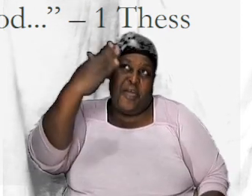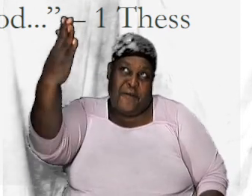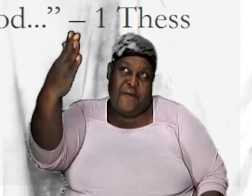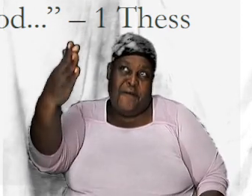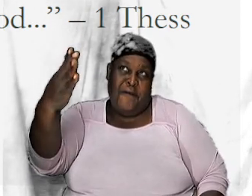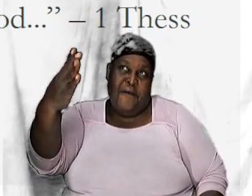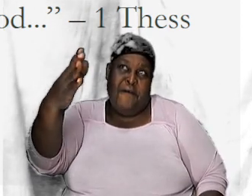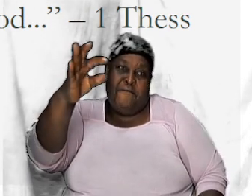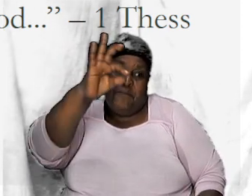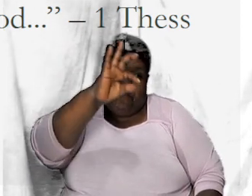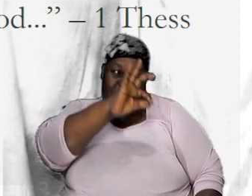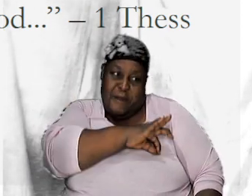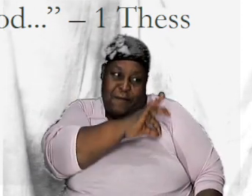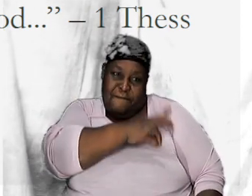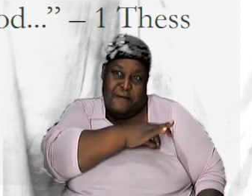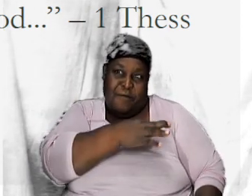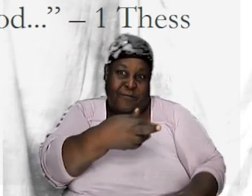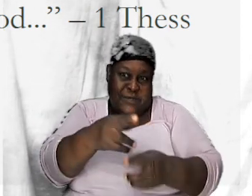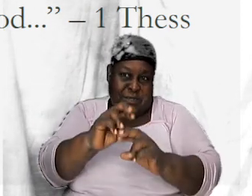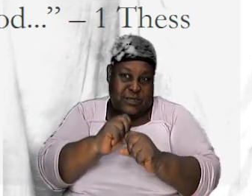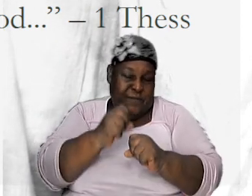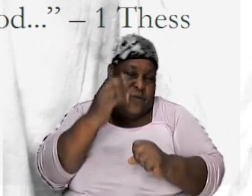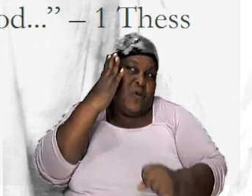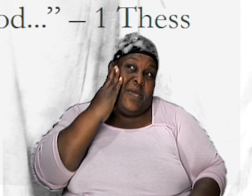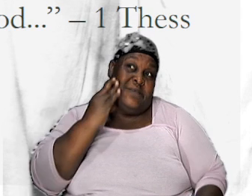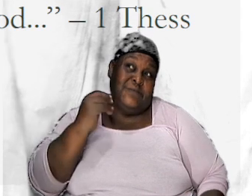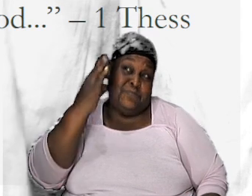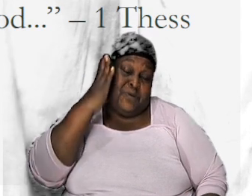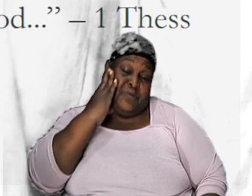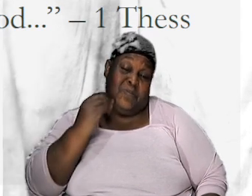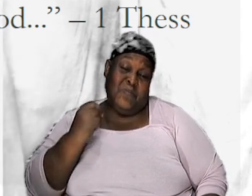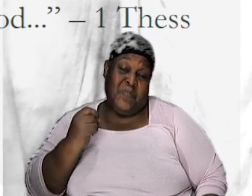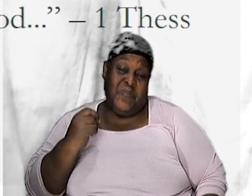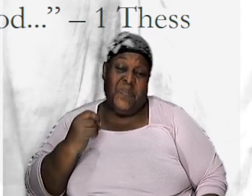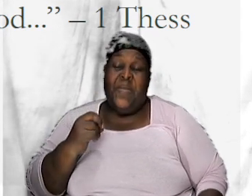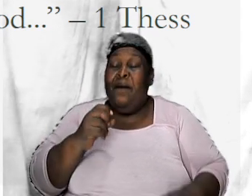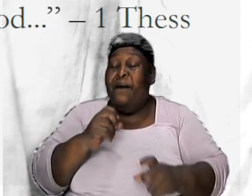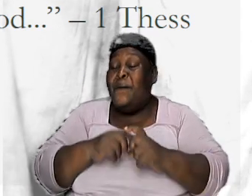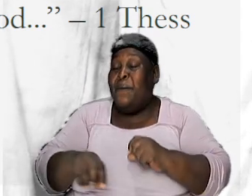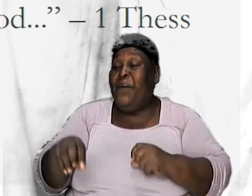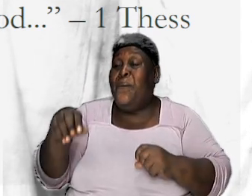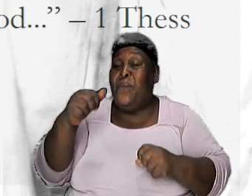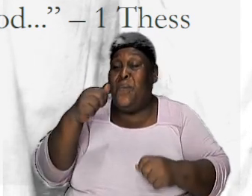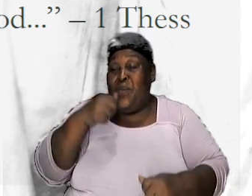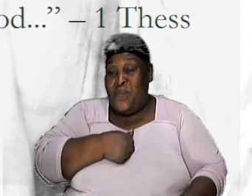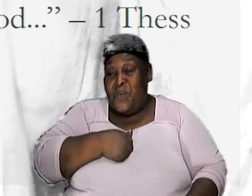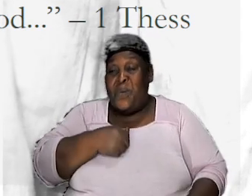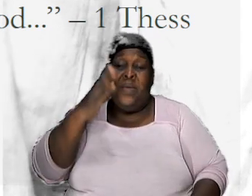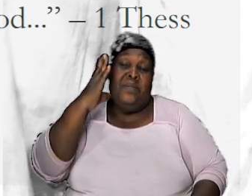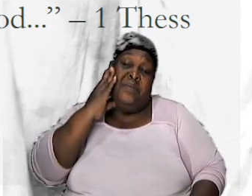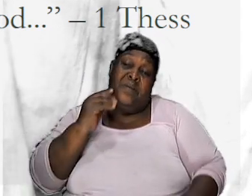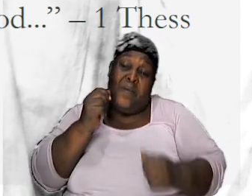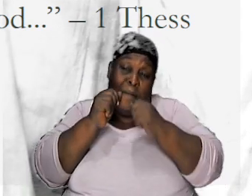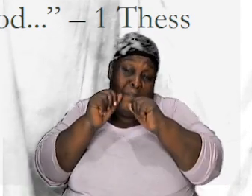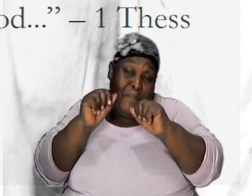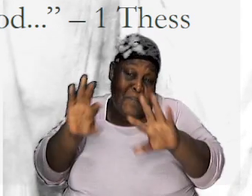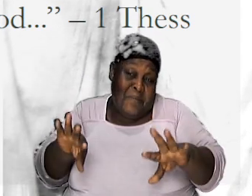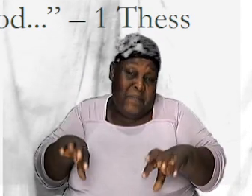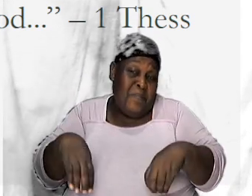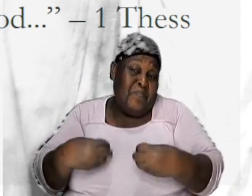benefits received or experienced. It's related to our own experience of blessings and